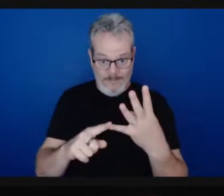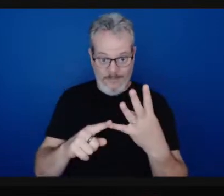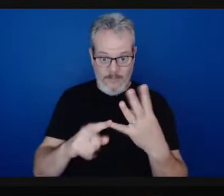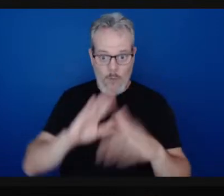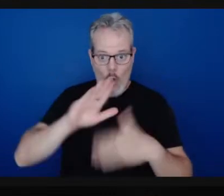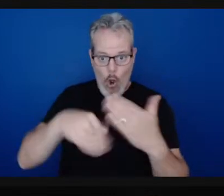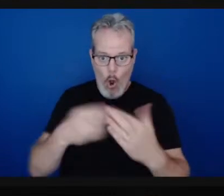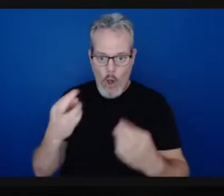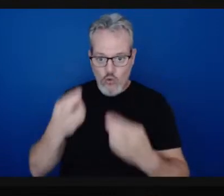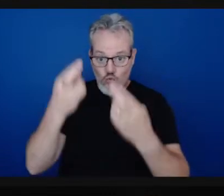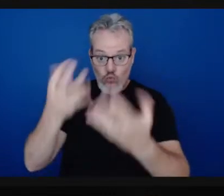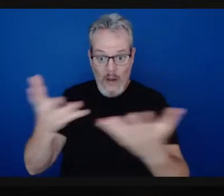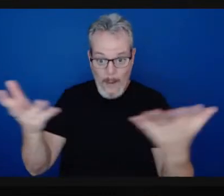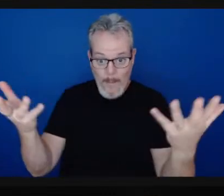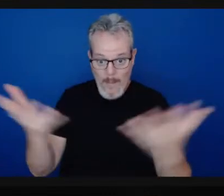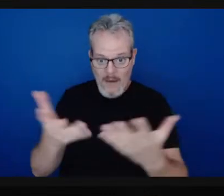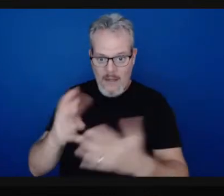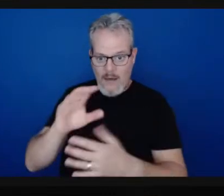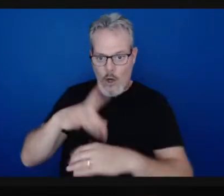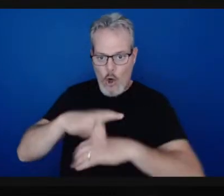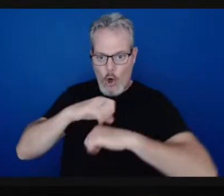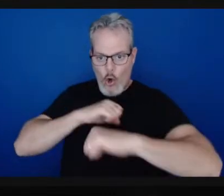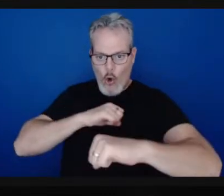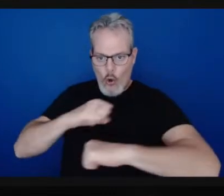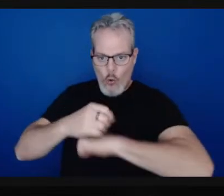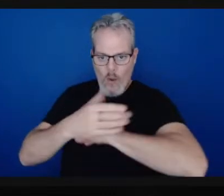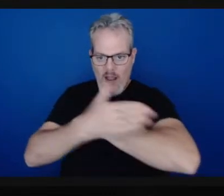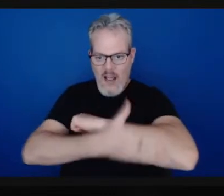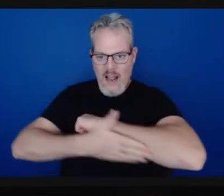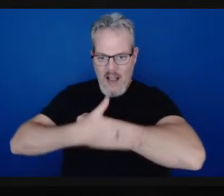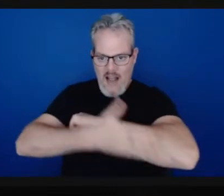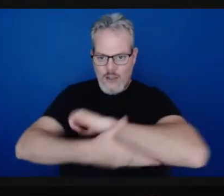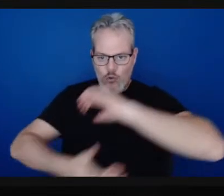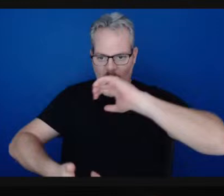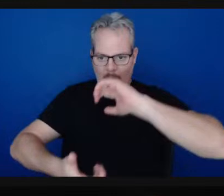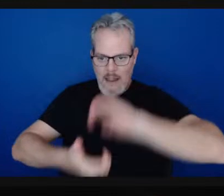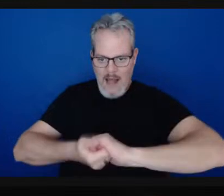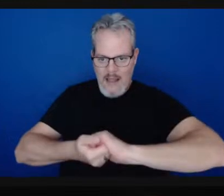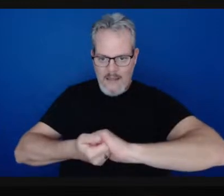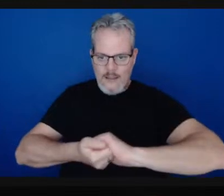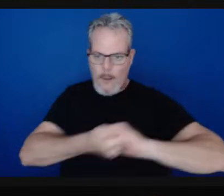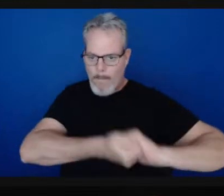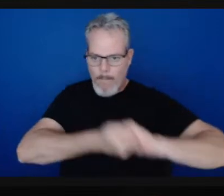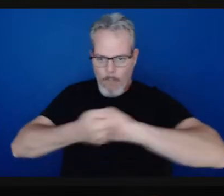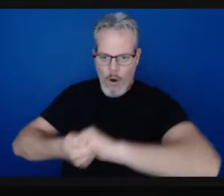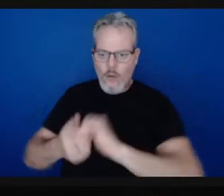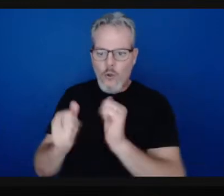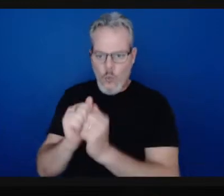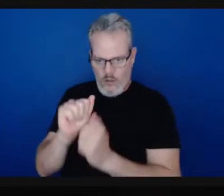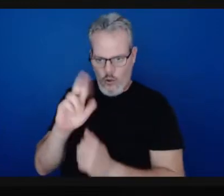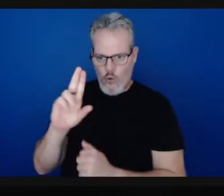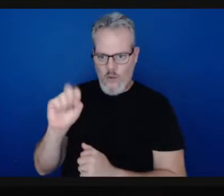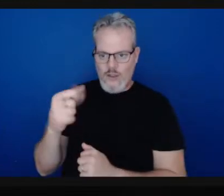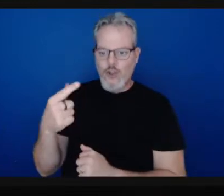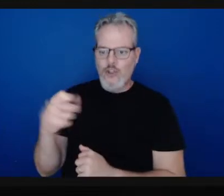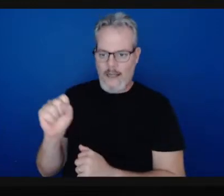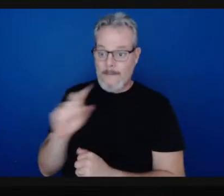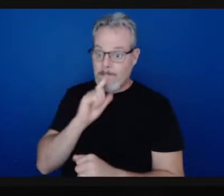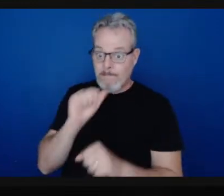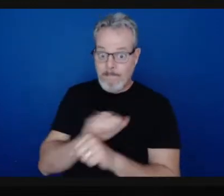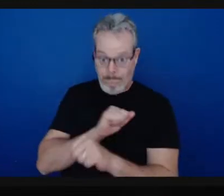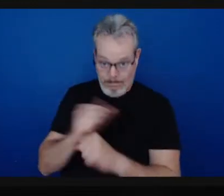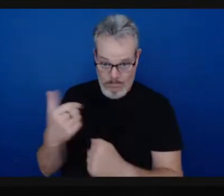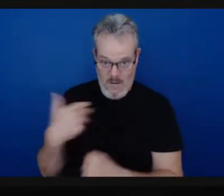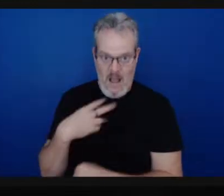by the Earthquake Country Alliance, which is a partner with the USGS. And they actually have a